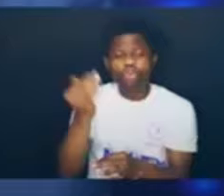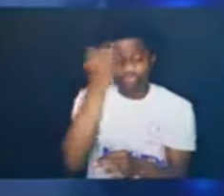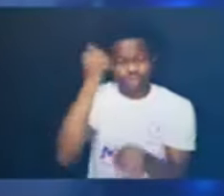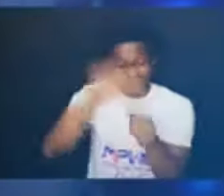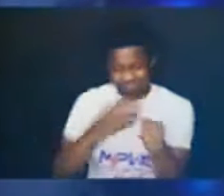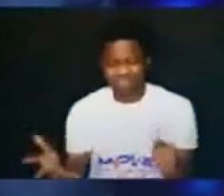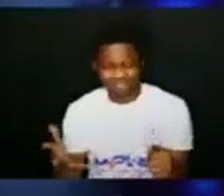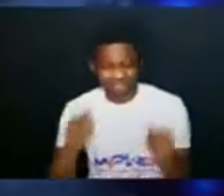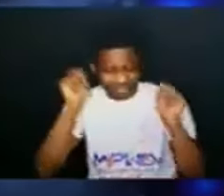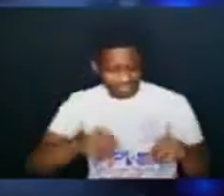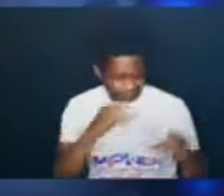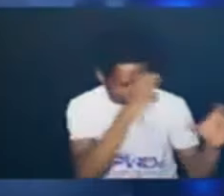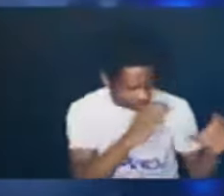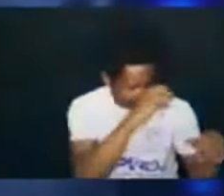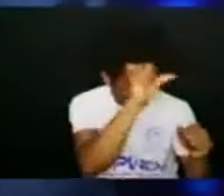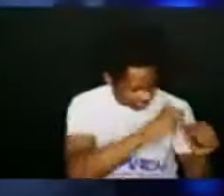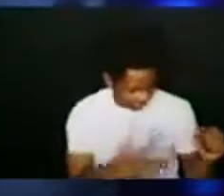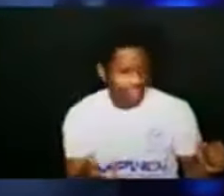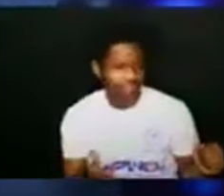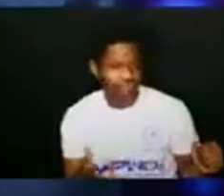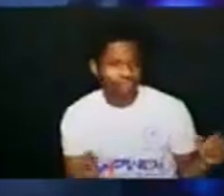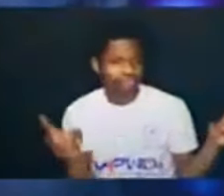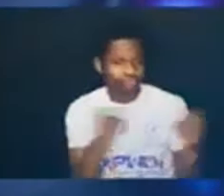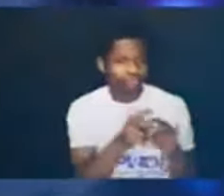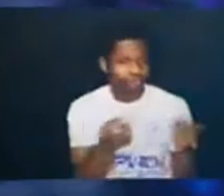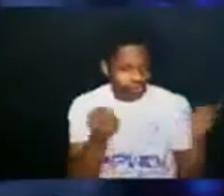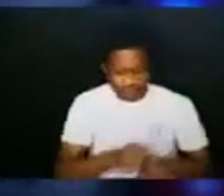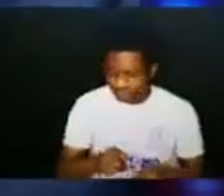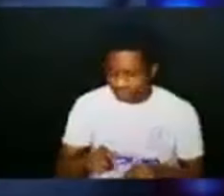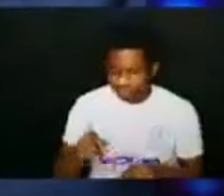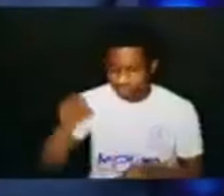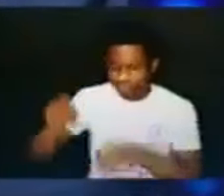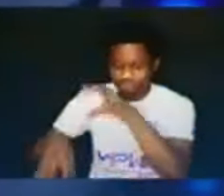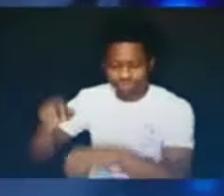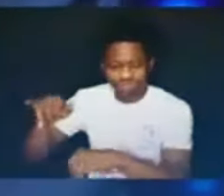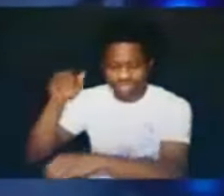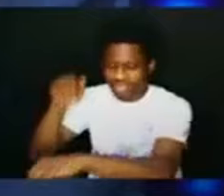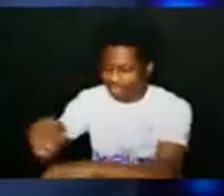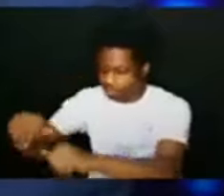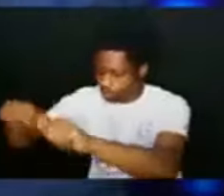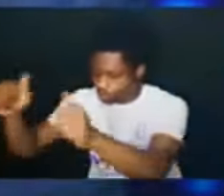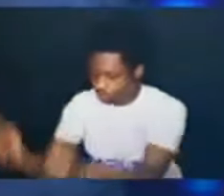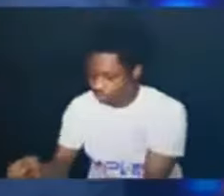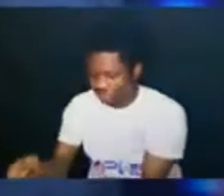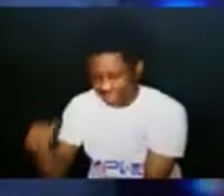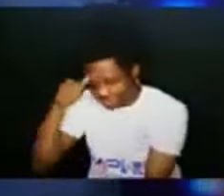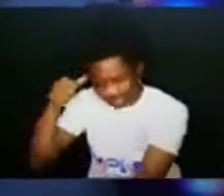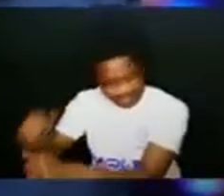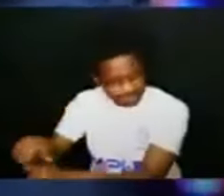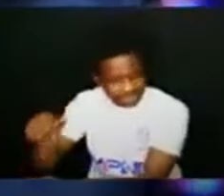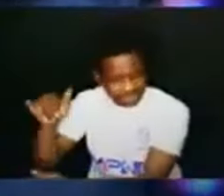Therefore, if you are offering your gift at the altar and there remember